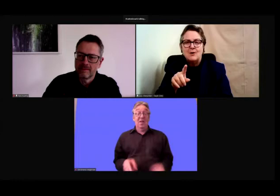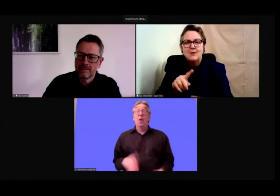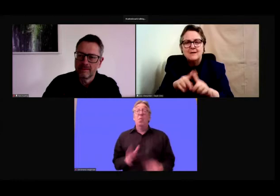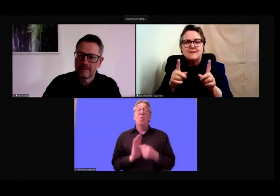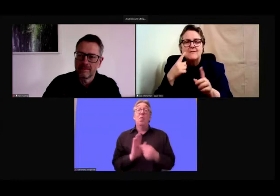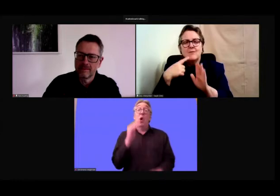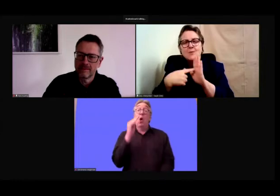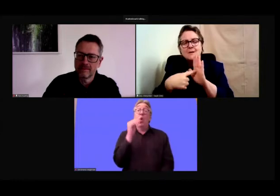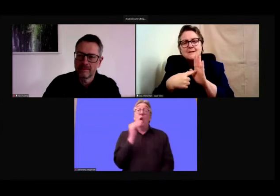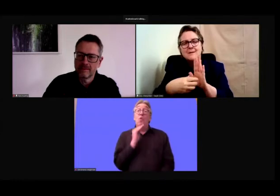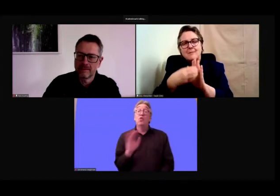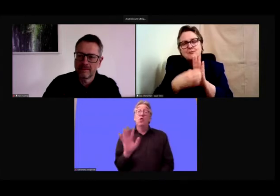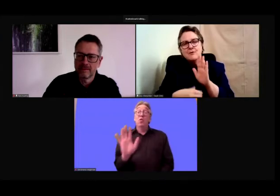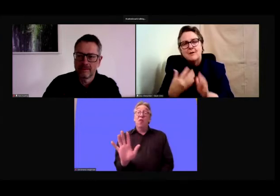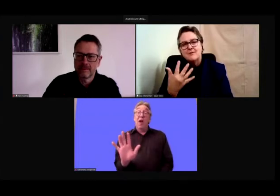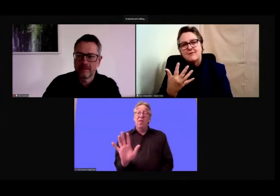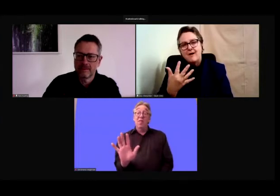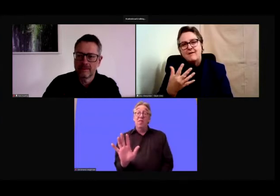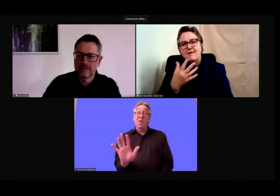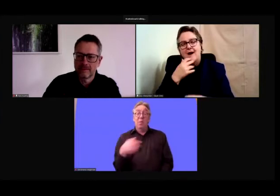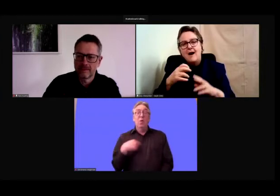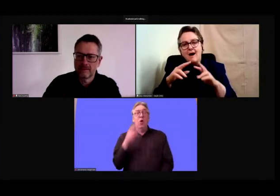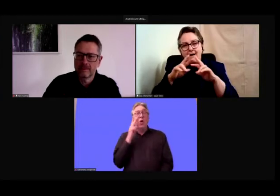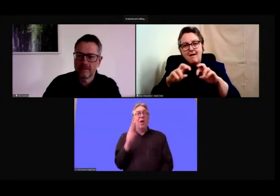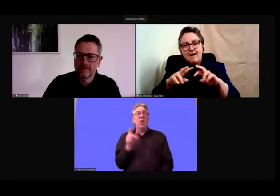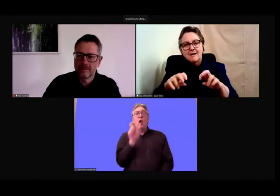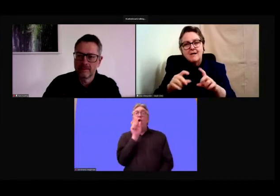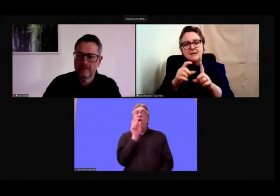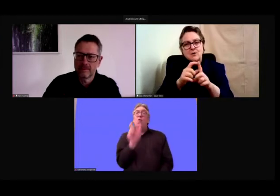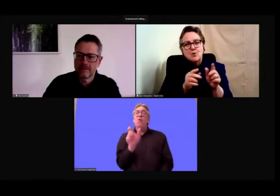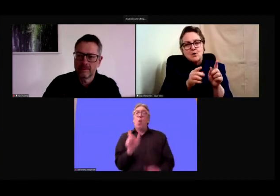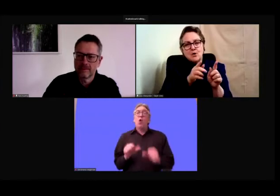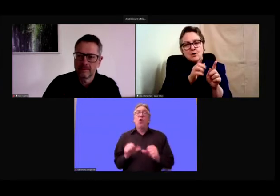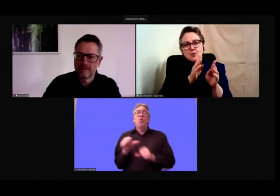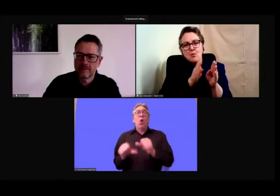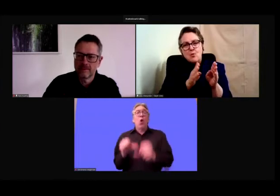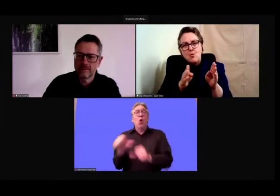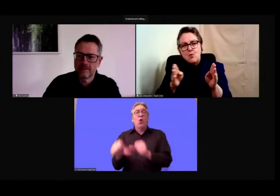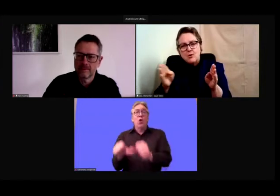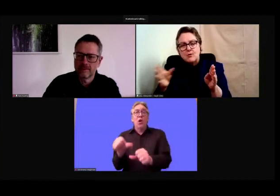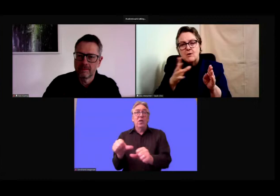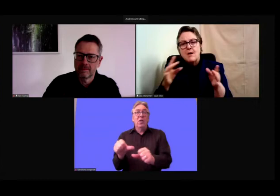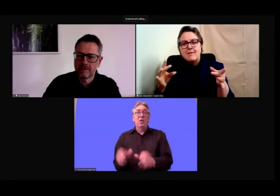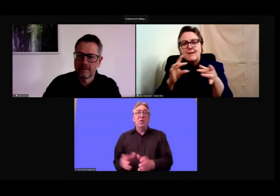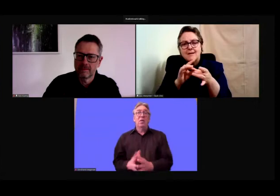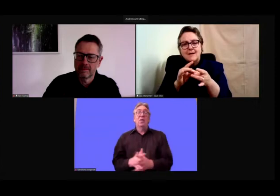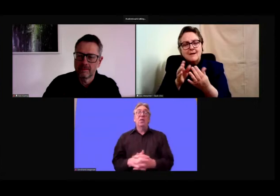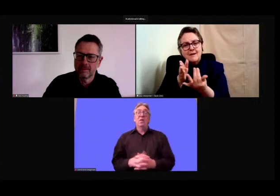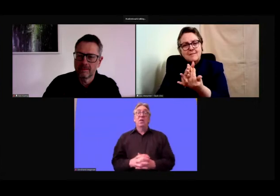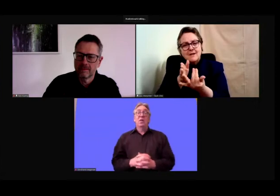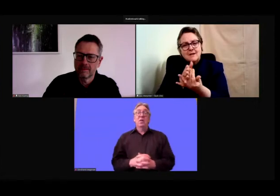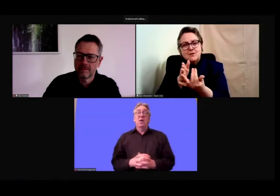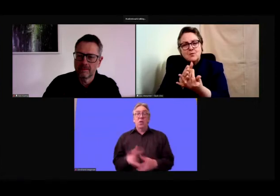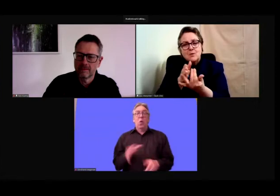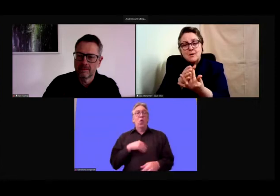5, where I looked at the word order, and I found also there a link between the object that has been mentioned first